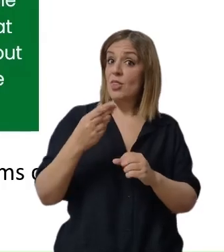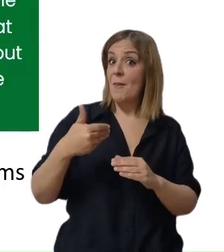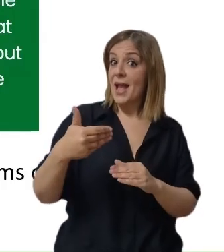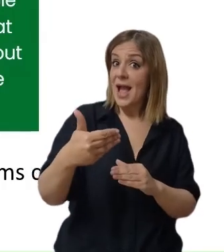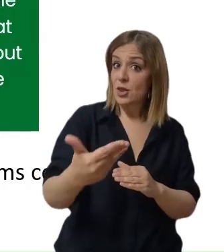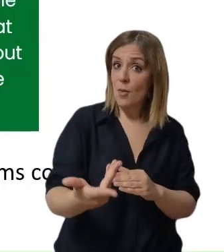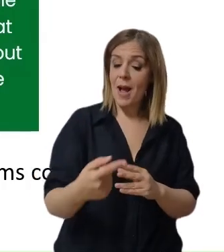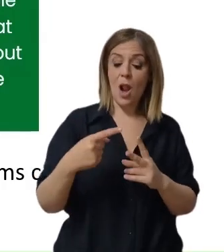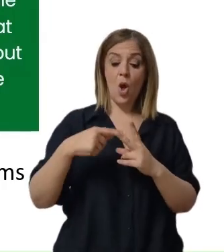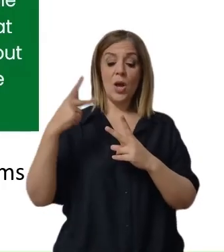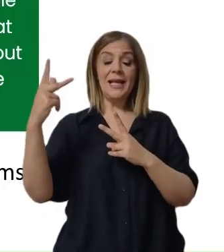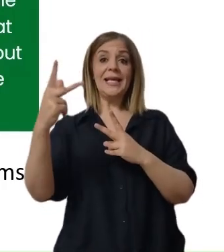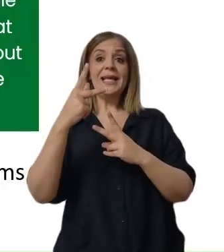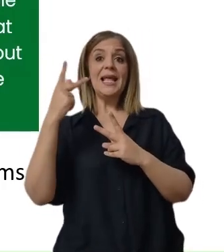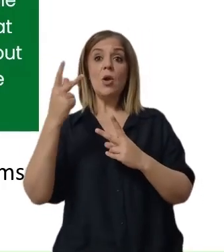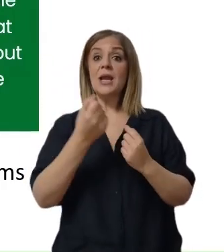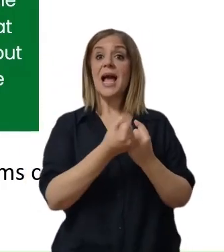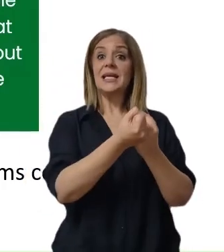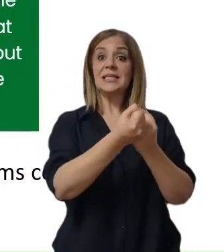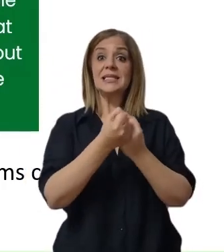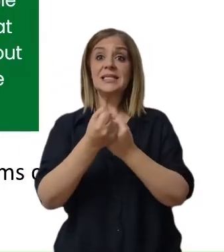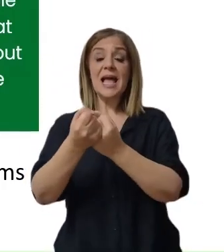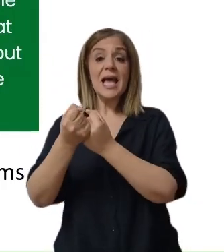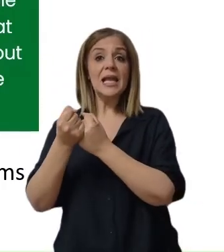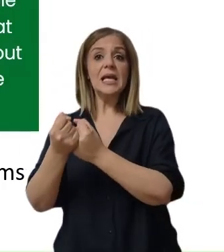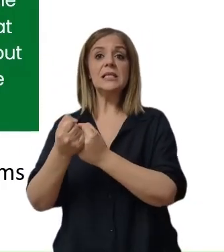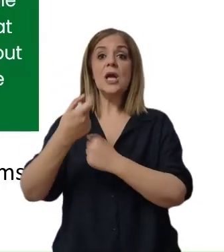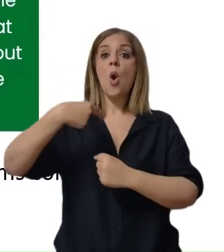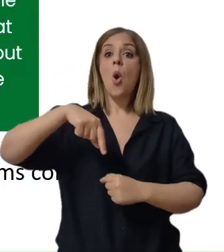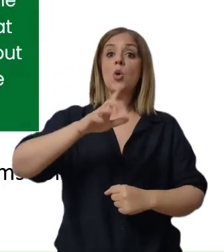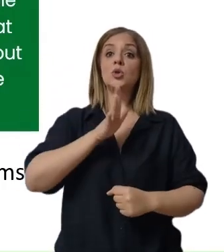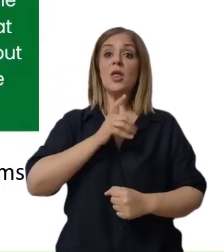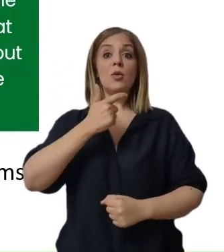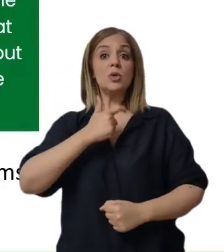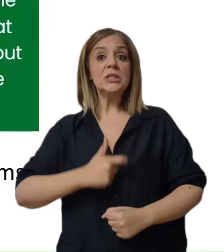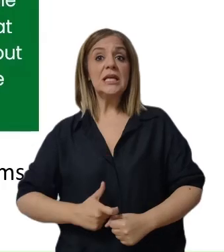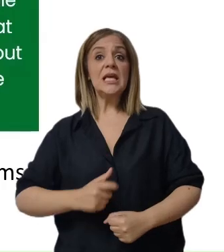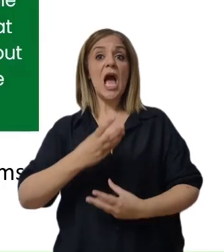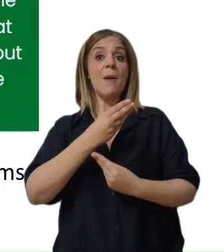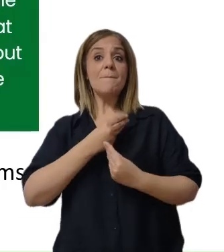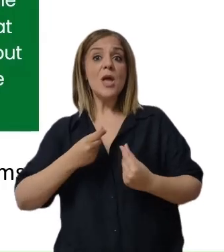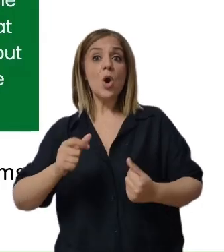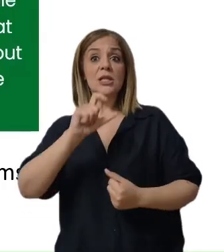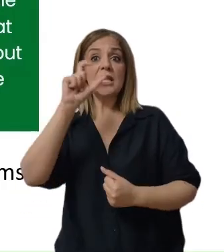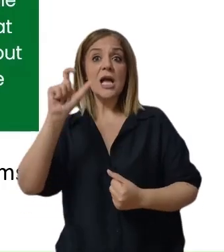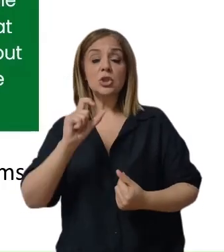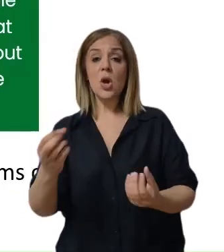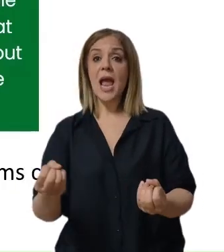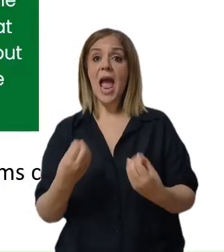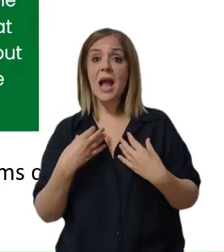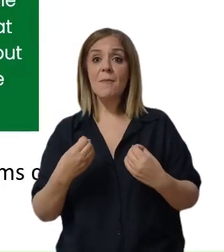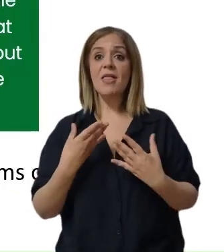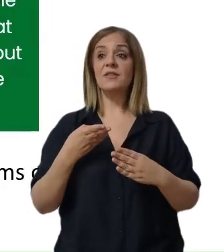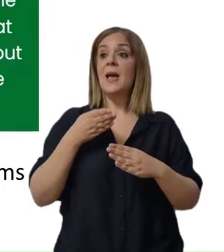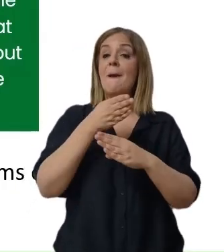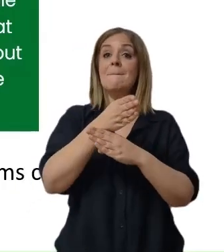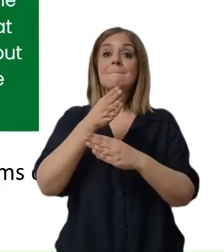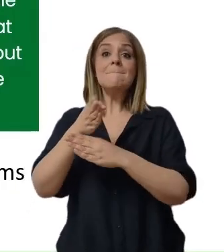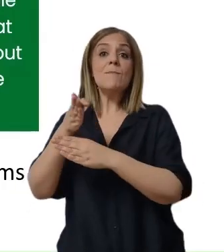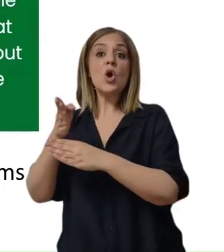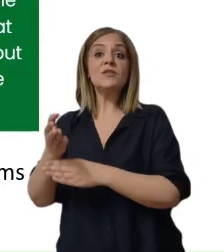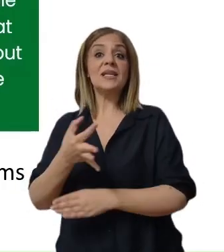The society supports the well-being of all people through equality, education, and access to basic